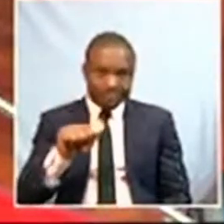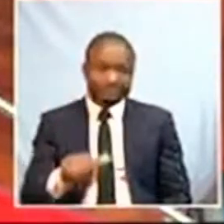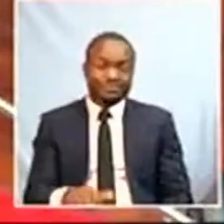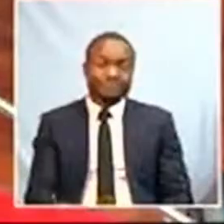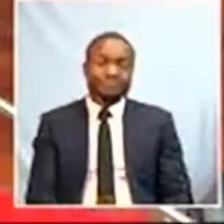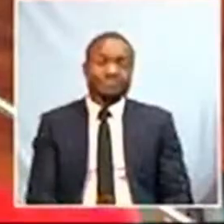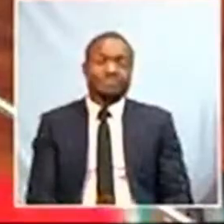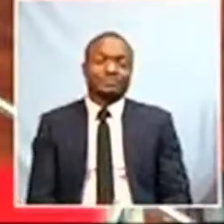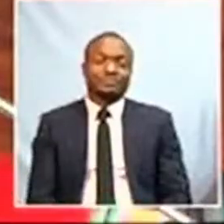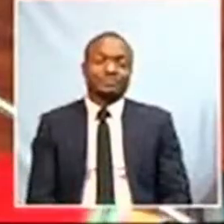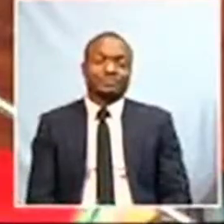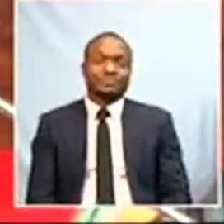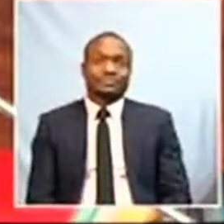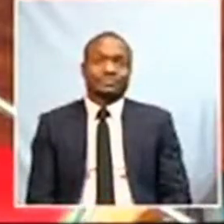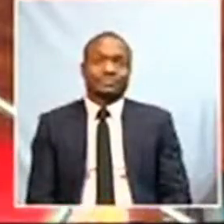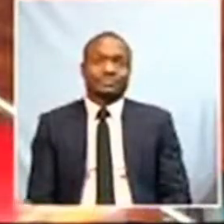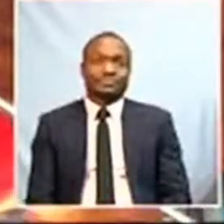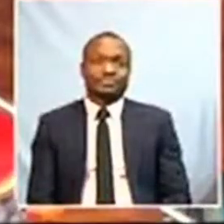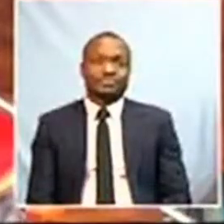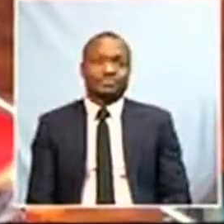Okay.